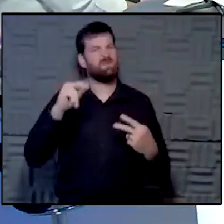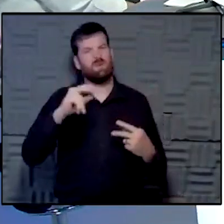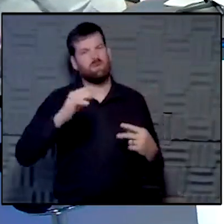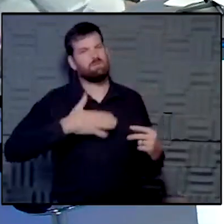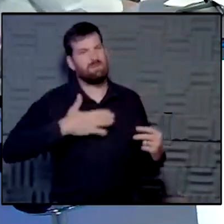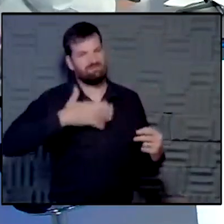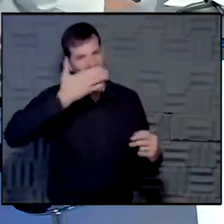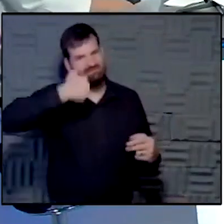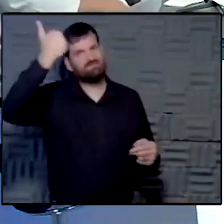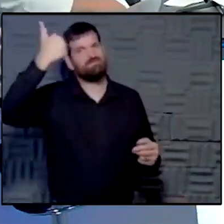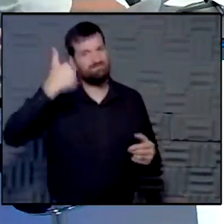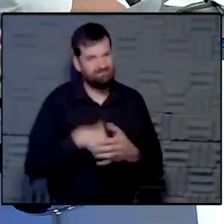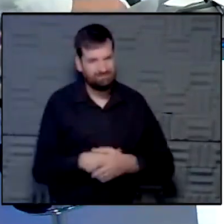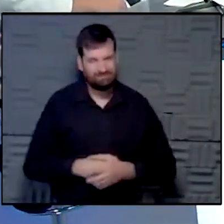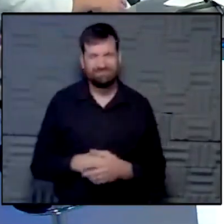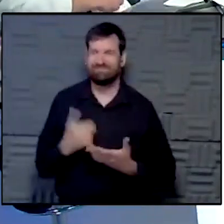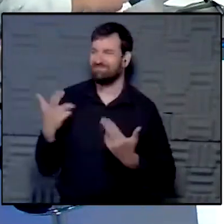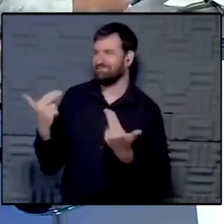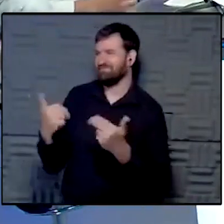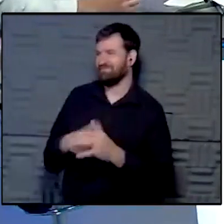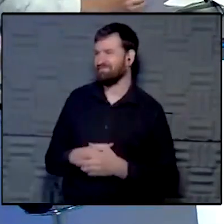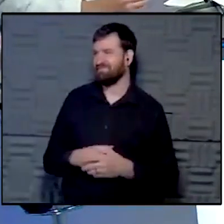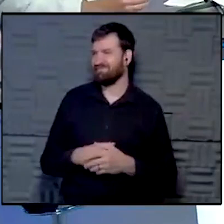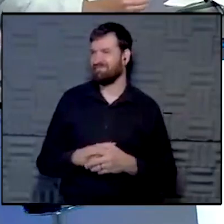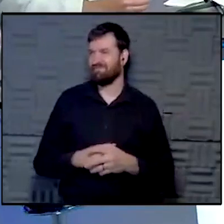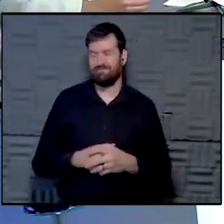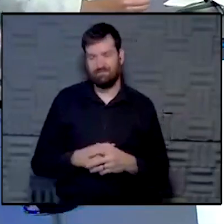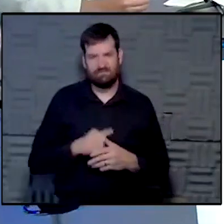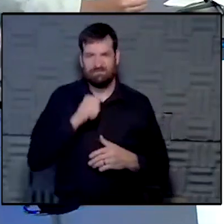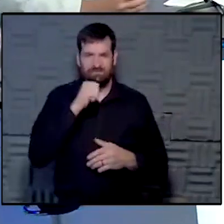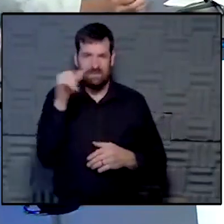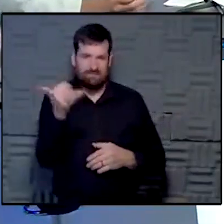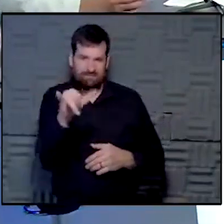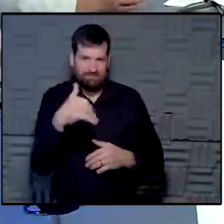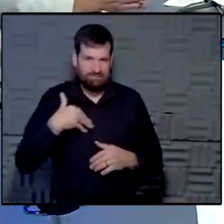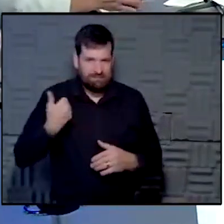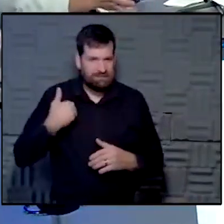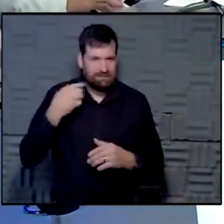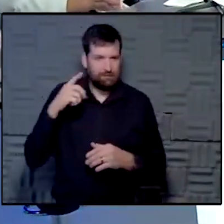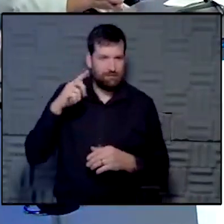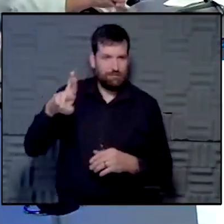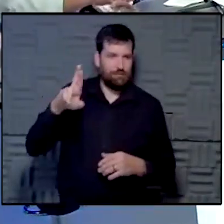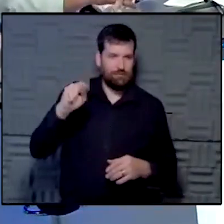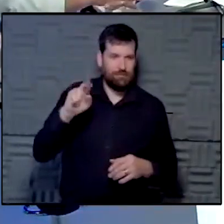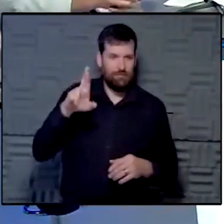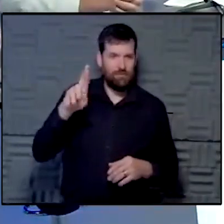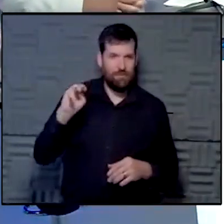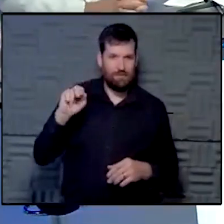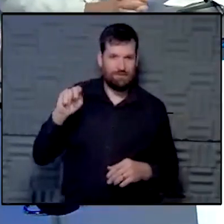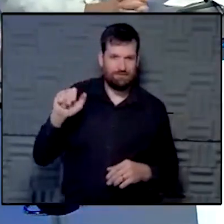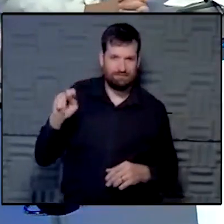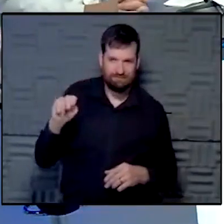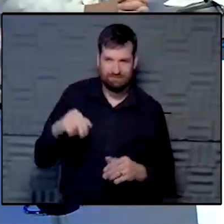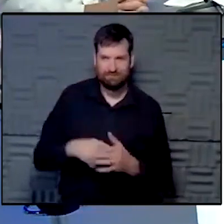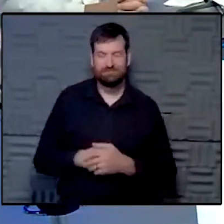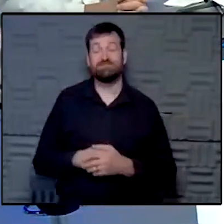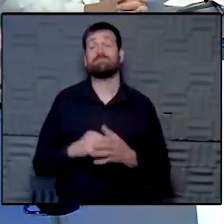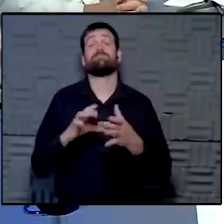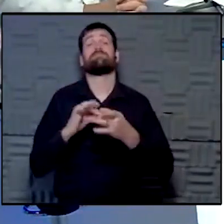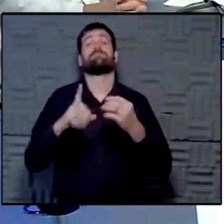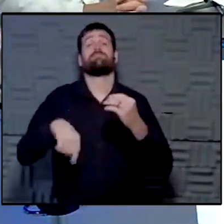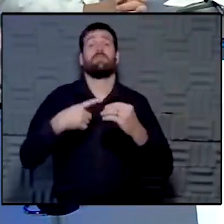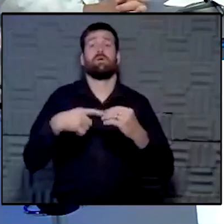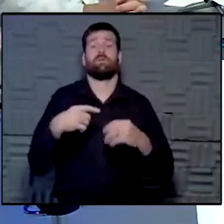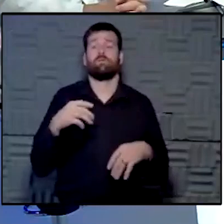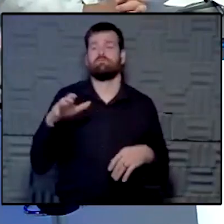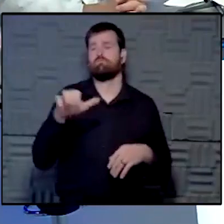older. So you're not as young as Dr. Norman then. Yeah. So talk to me a little bit